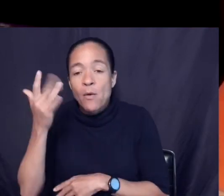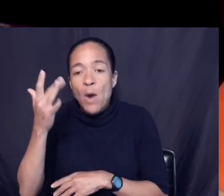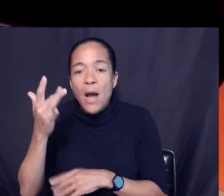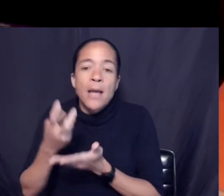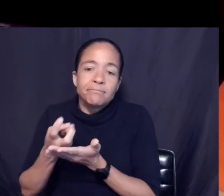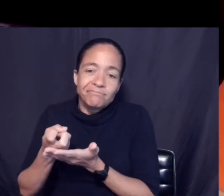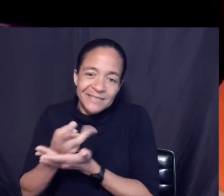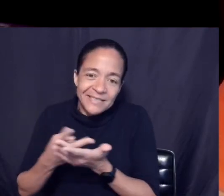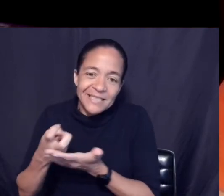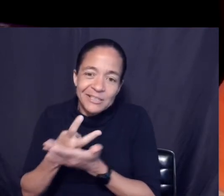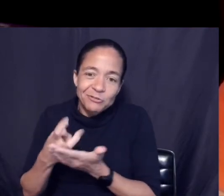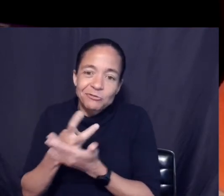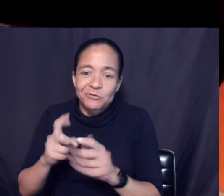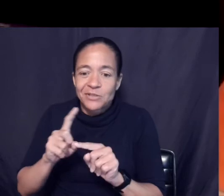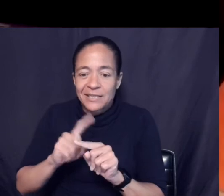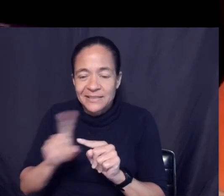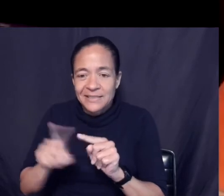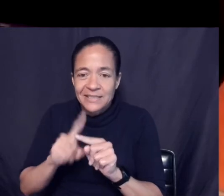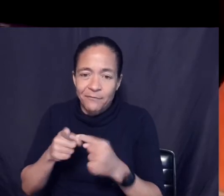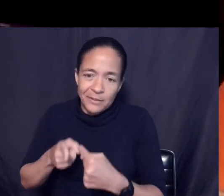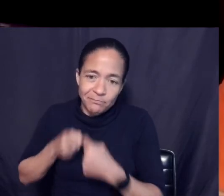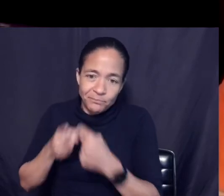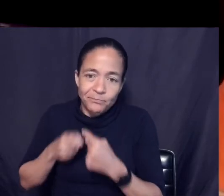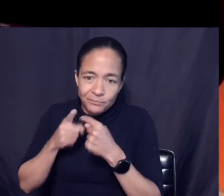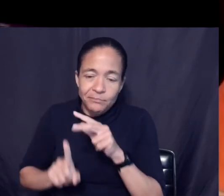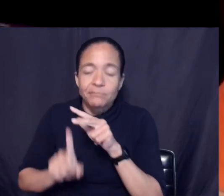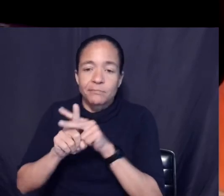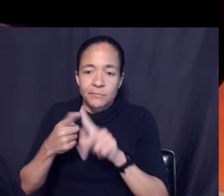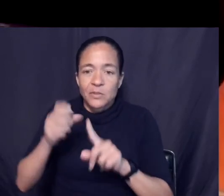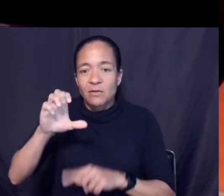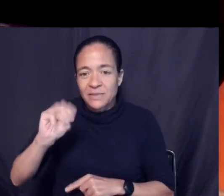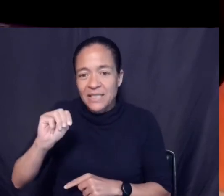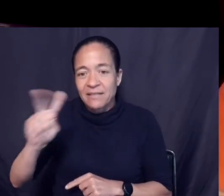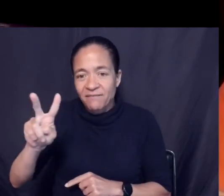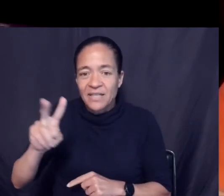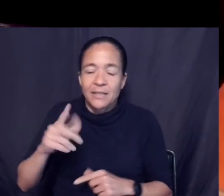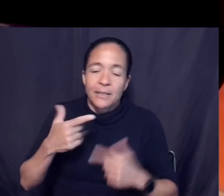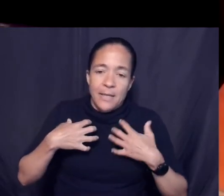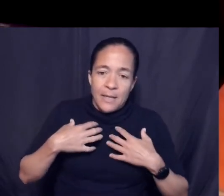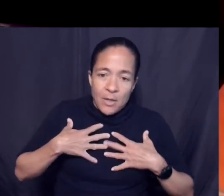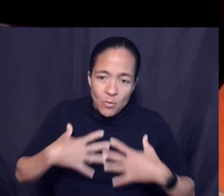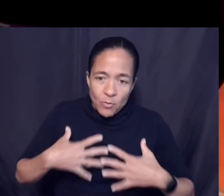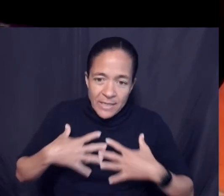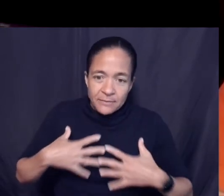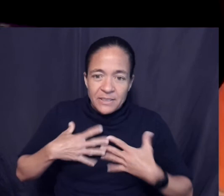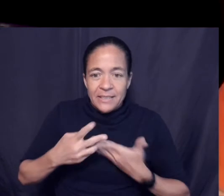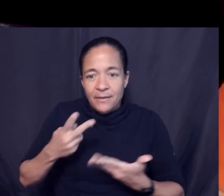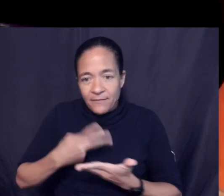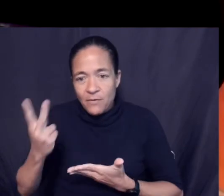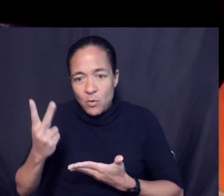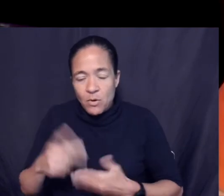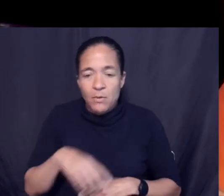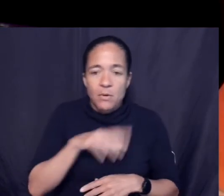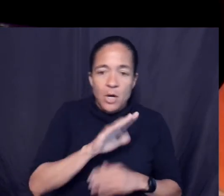seizures and just complications coming from CMV, such as respiratory failure,